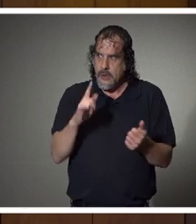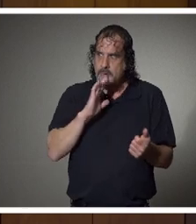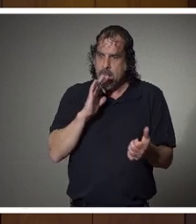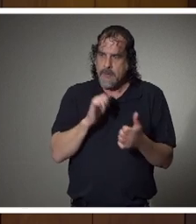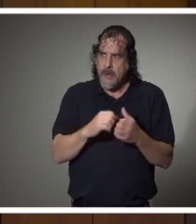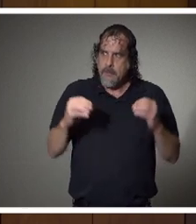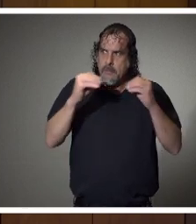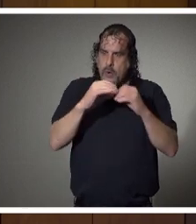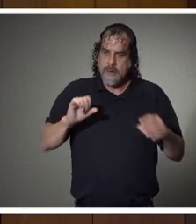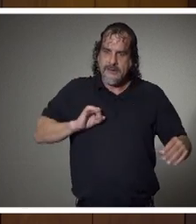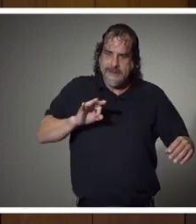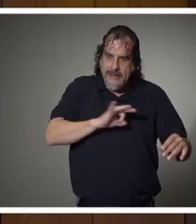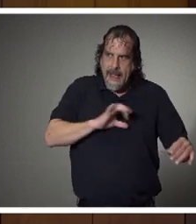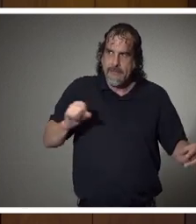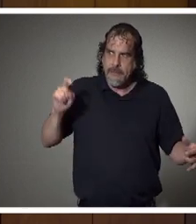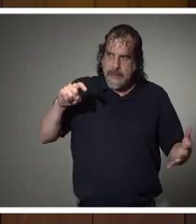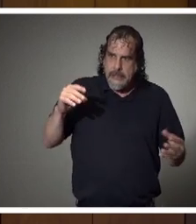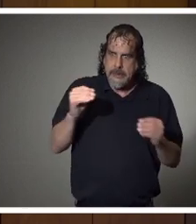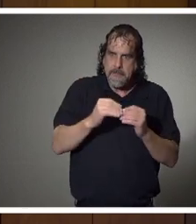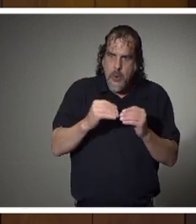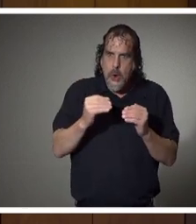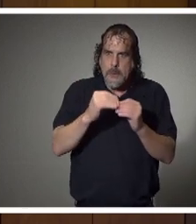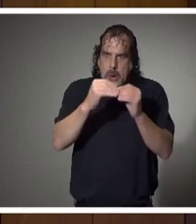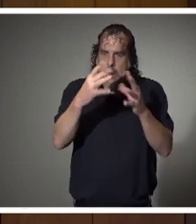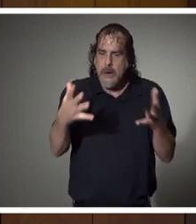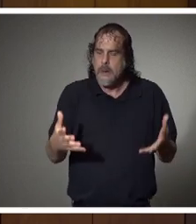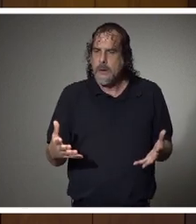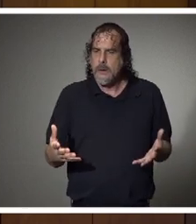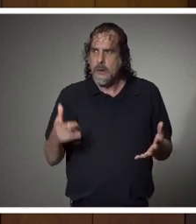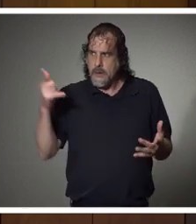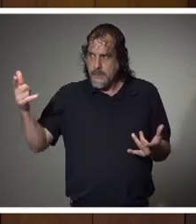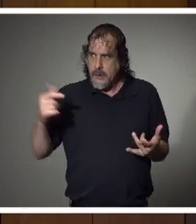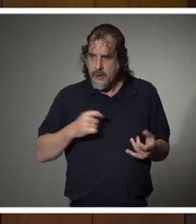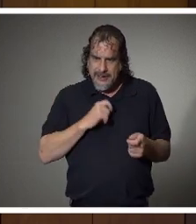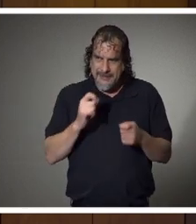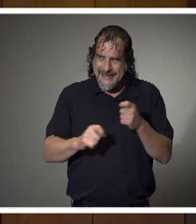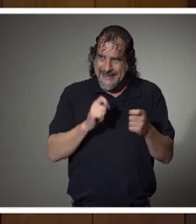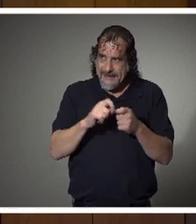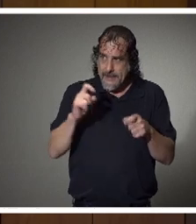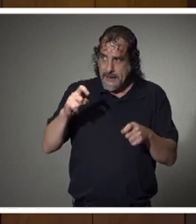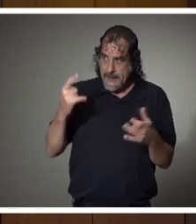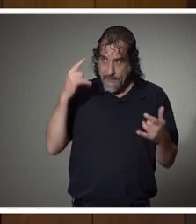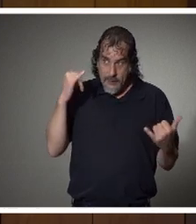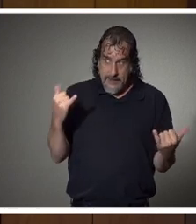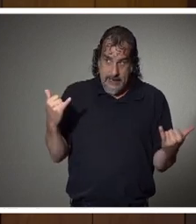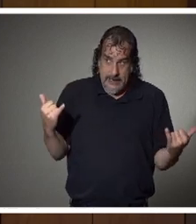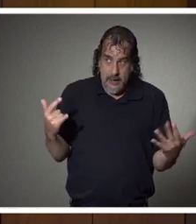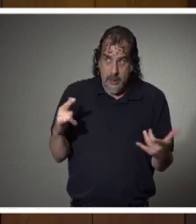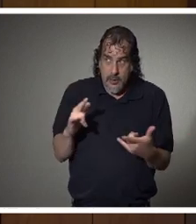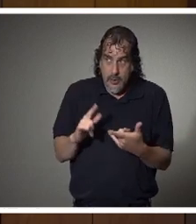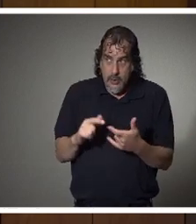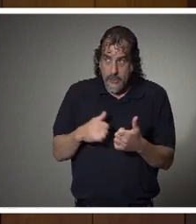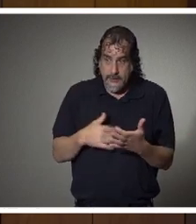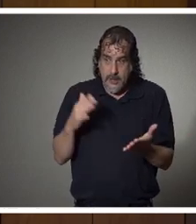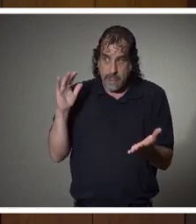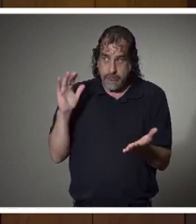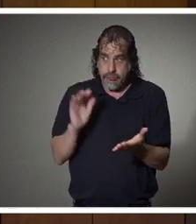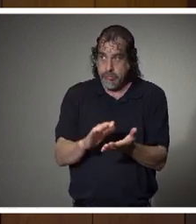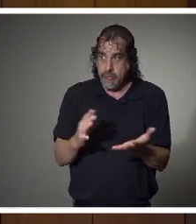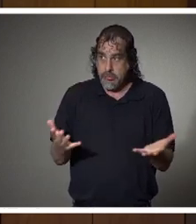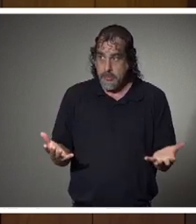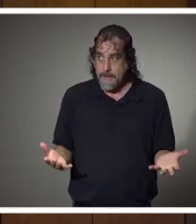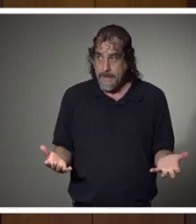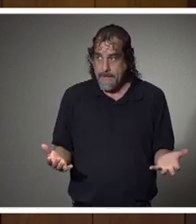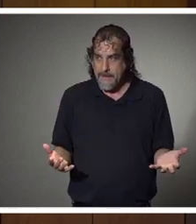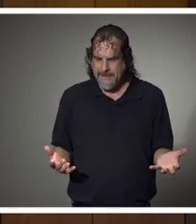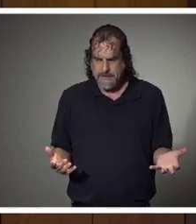medical staffing, early on. Is there a particular need for that right now, or is that kind of part of the norm? I didn't